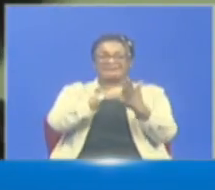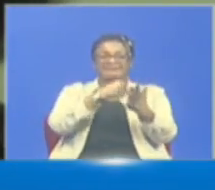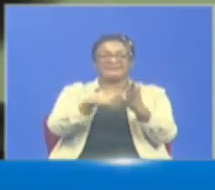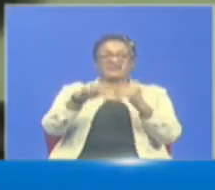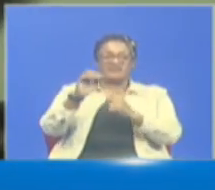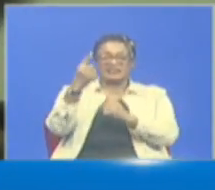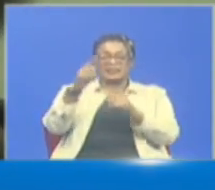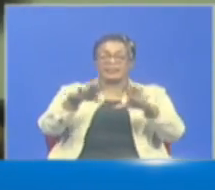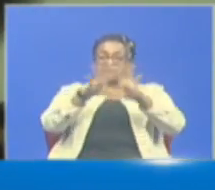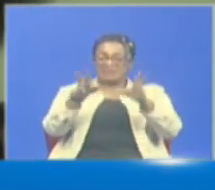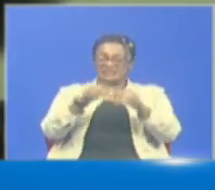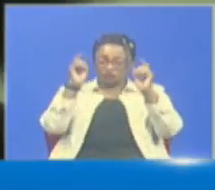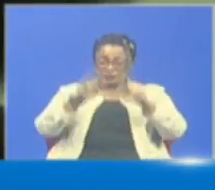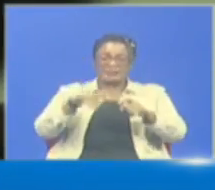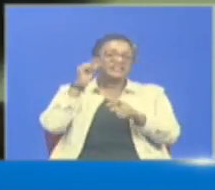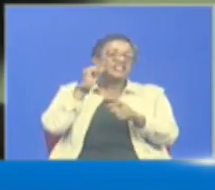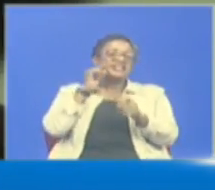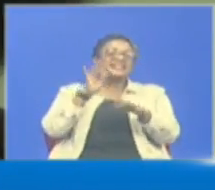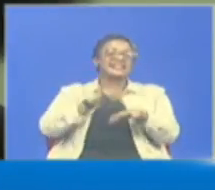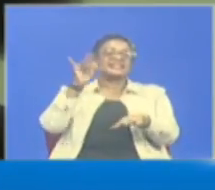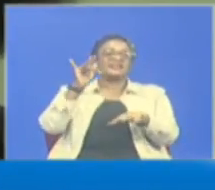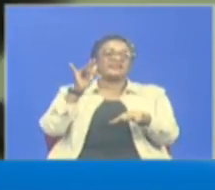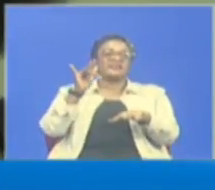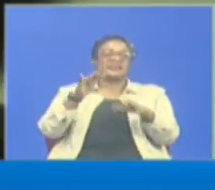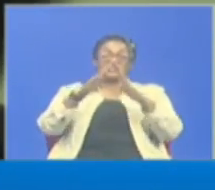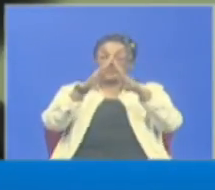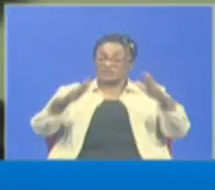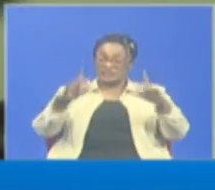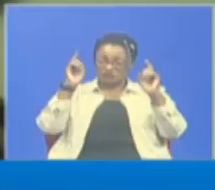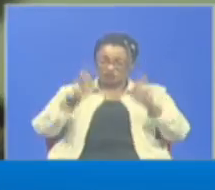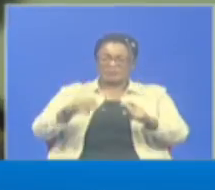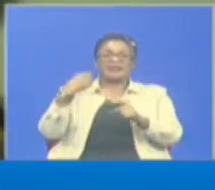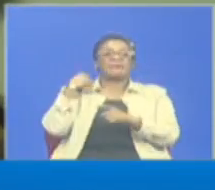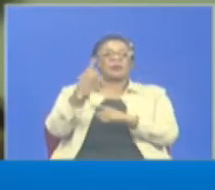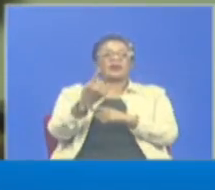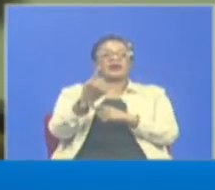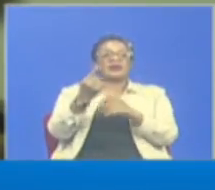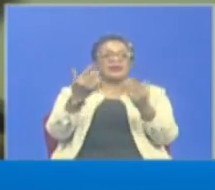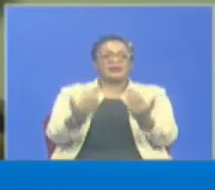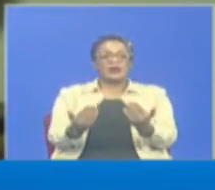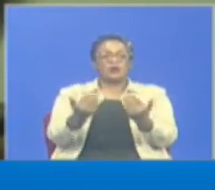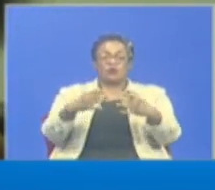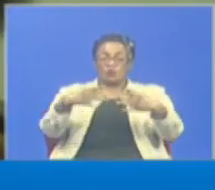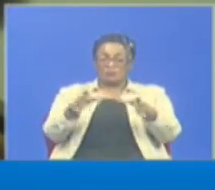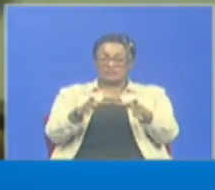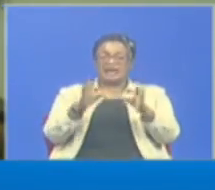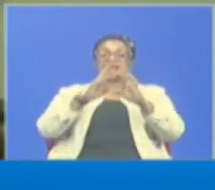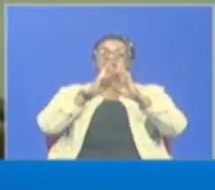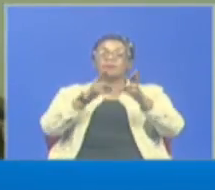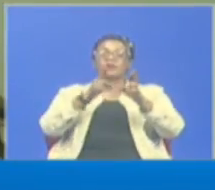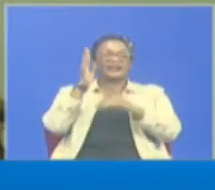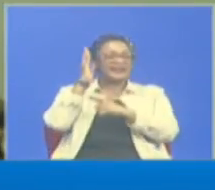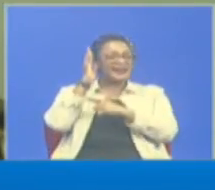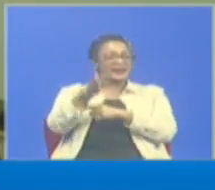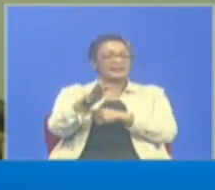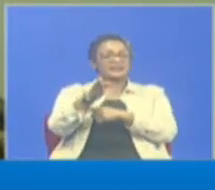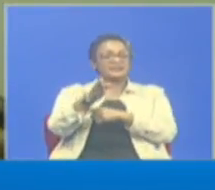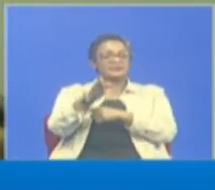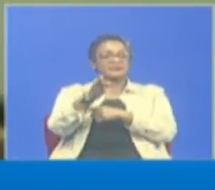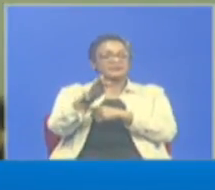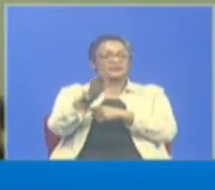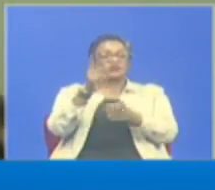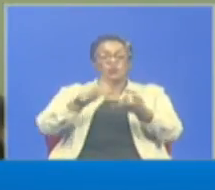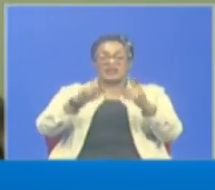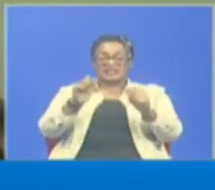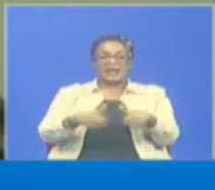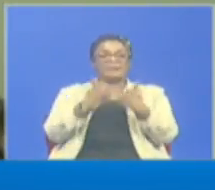gender sensitive, and that the shelter should have been number one. Right now, communities are responding directly to the crisis that is going on for the